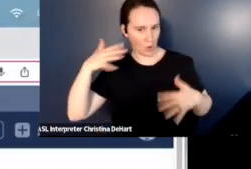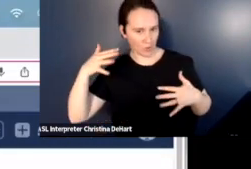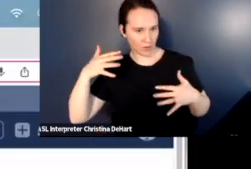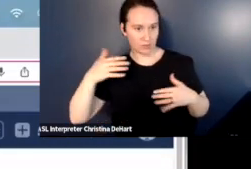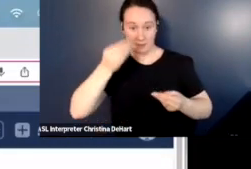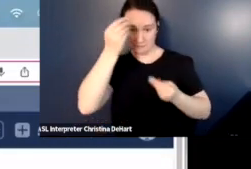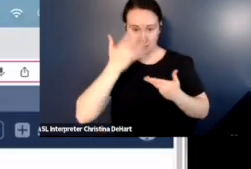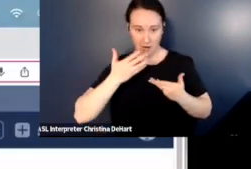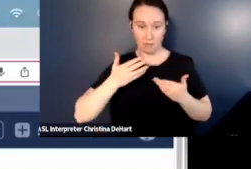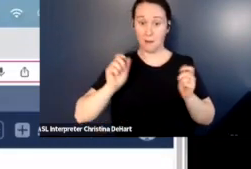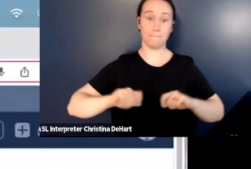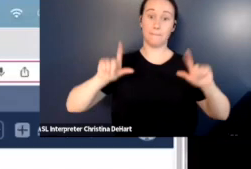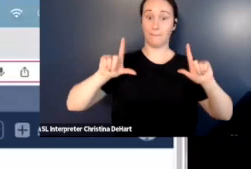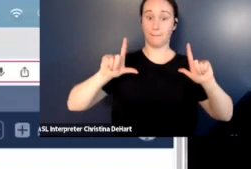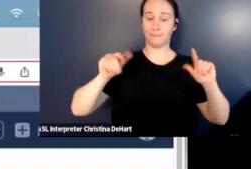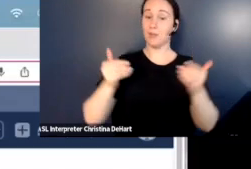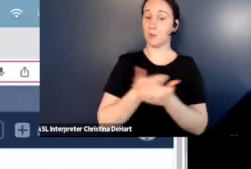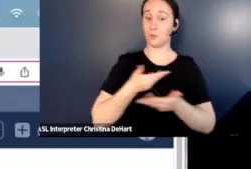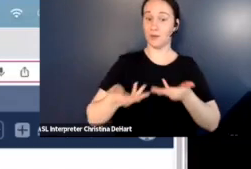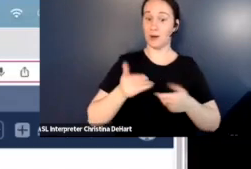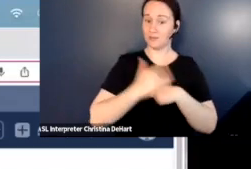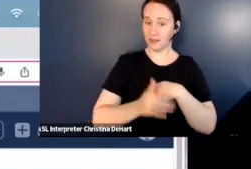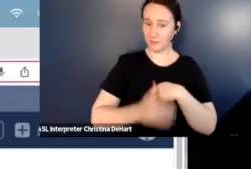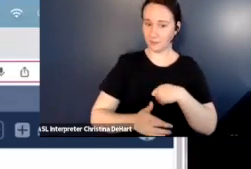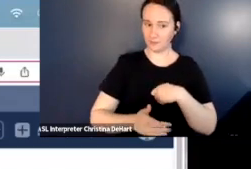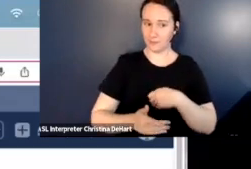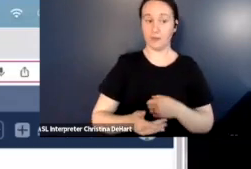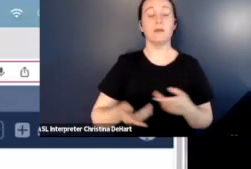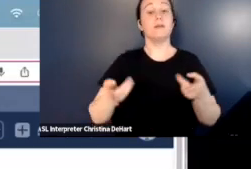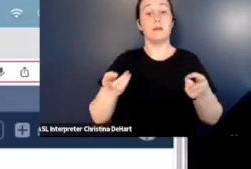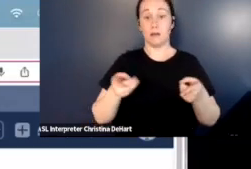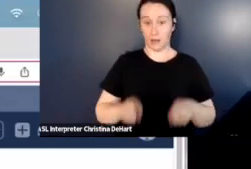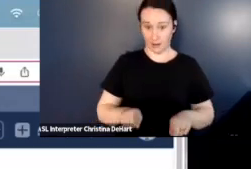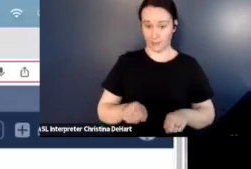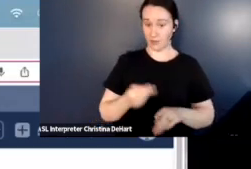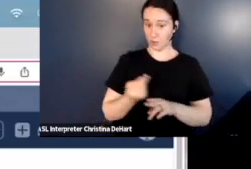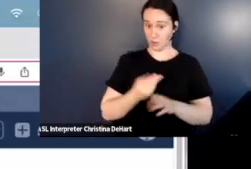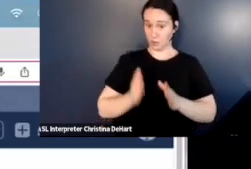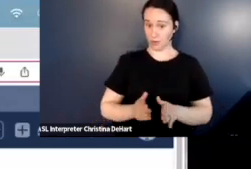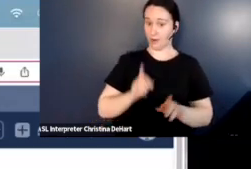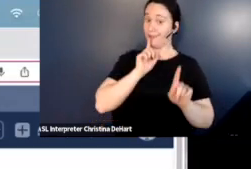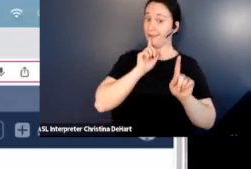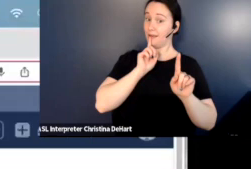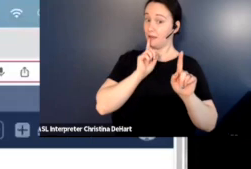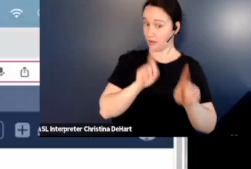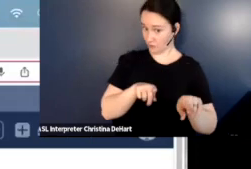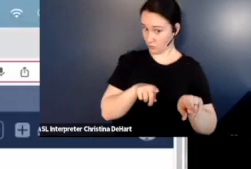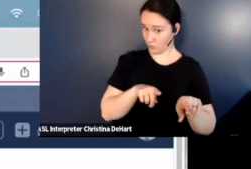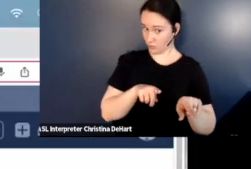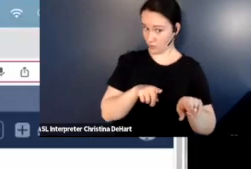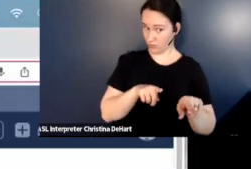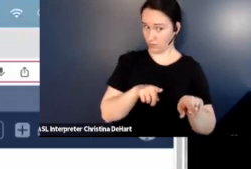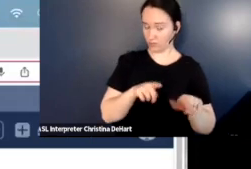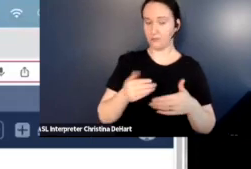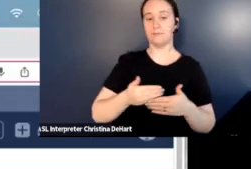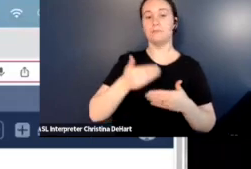a new interaction is available to be picked up. Once the user answers the interaction,